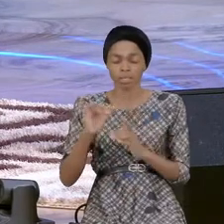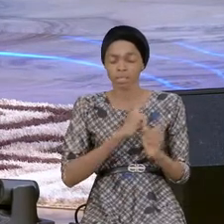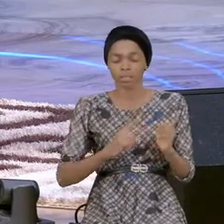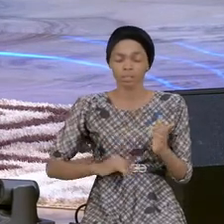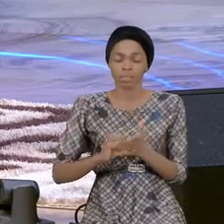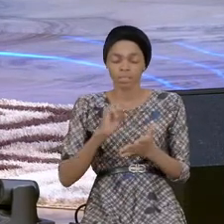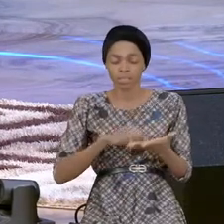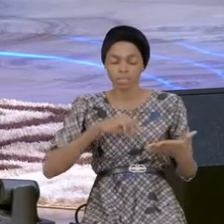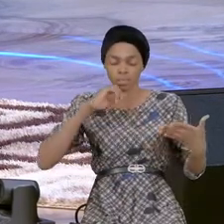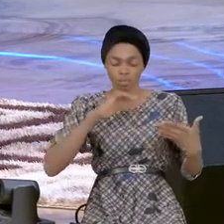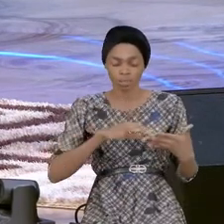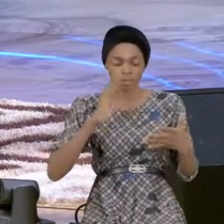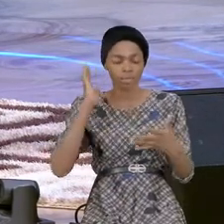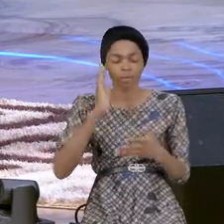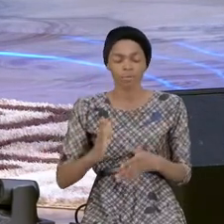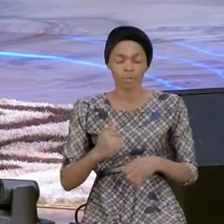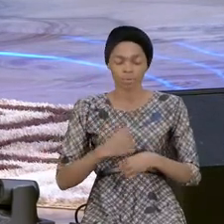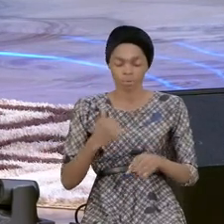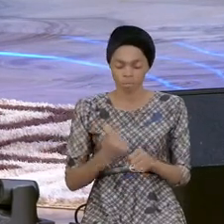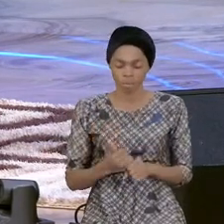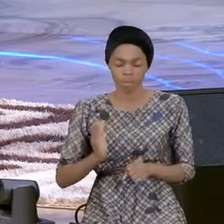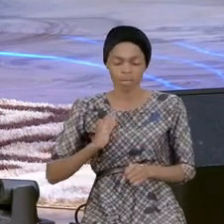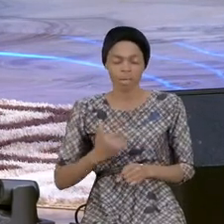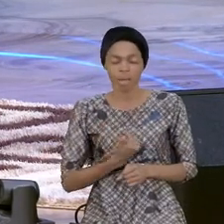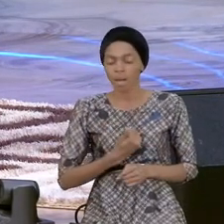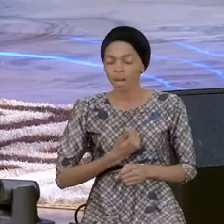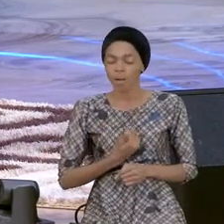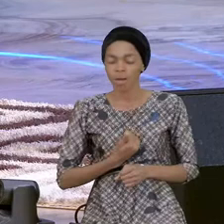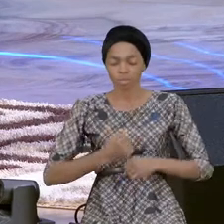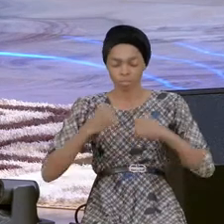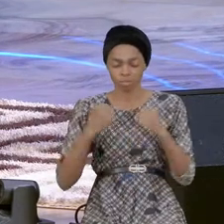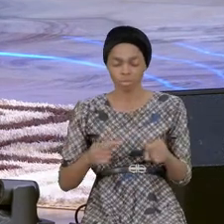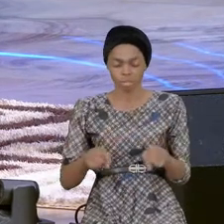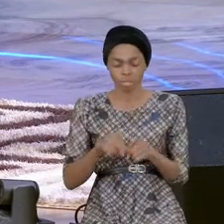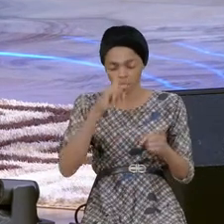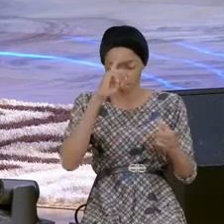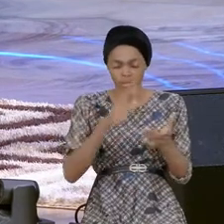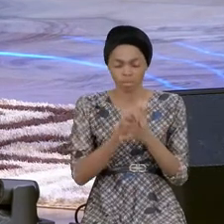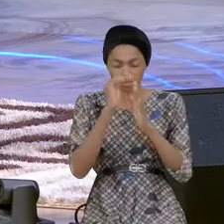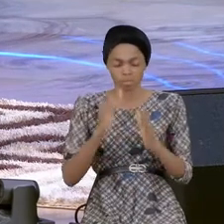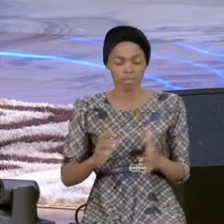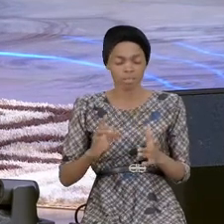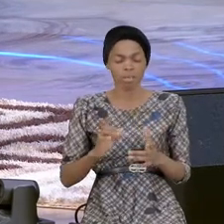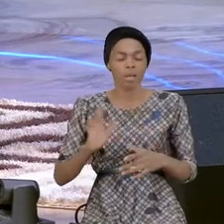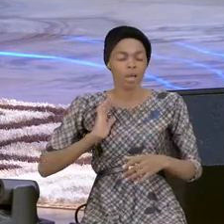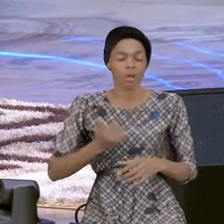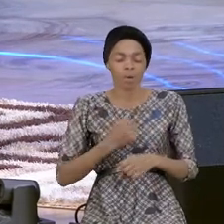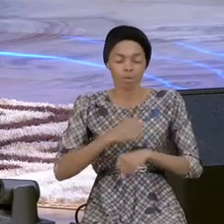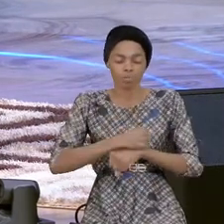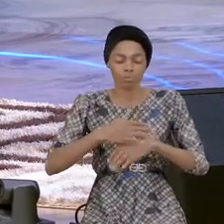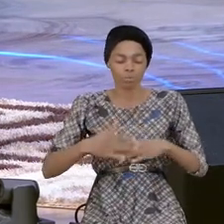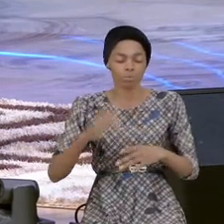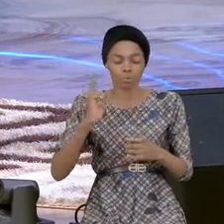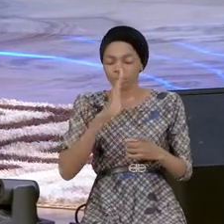study will make our backbone as Christians very firm, very strong,